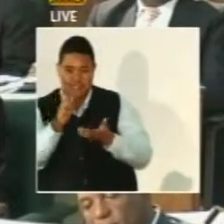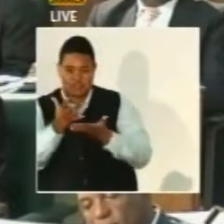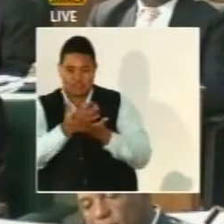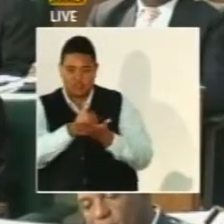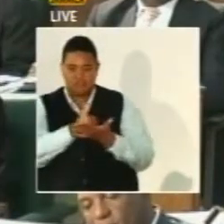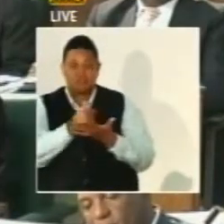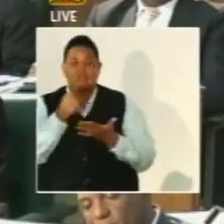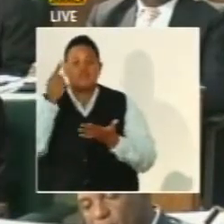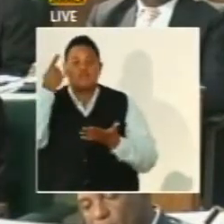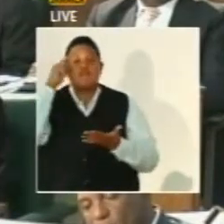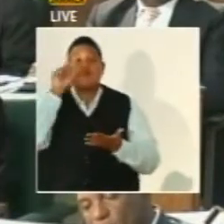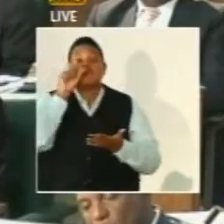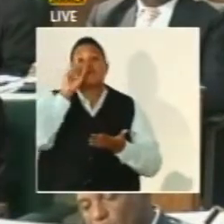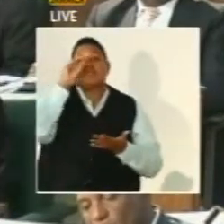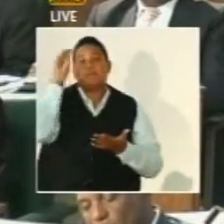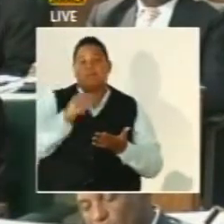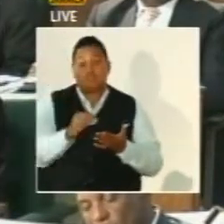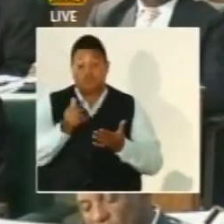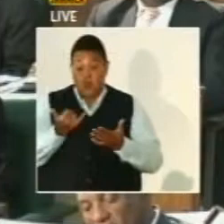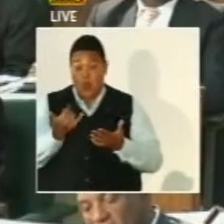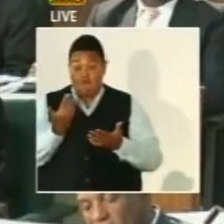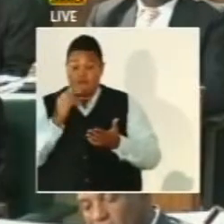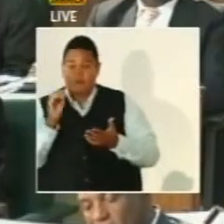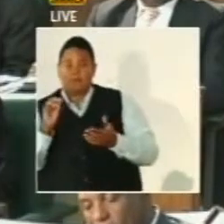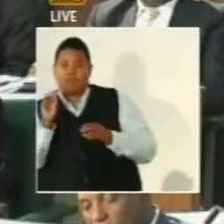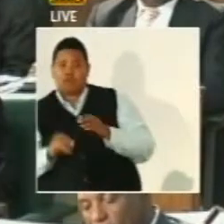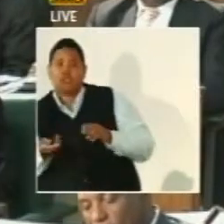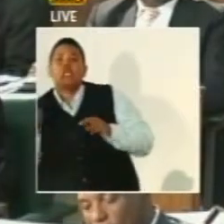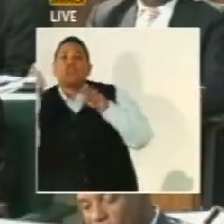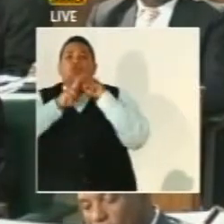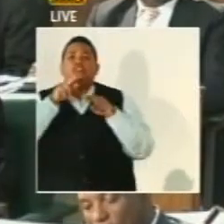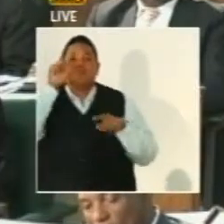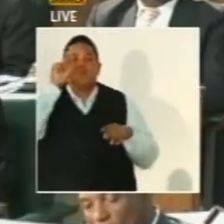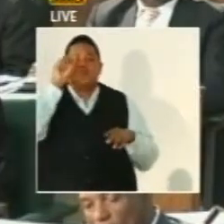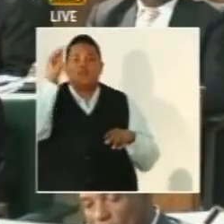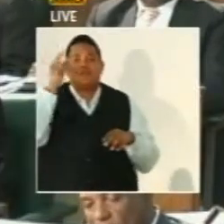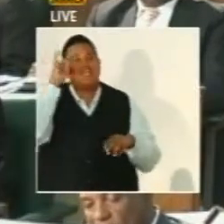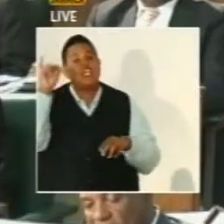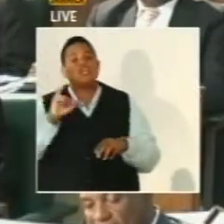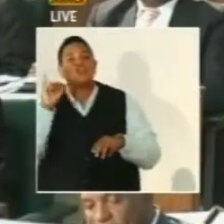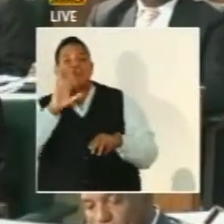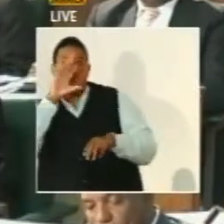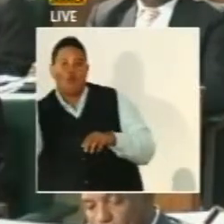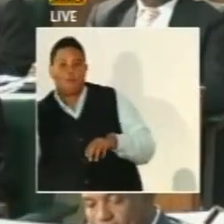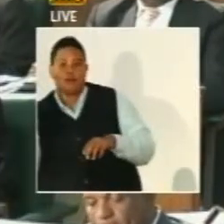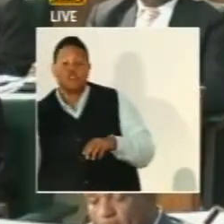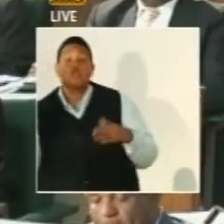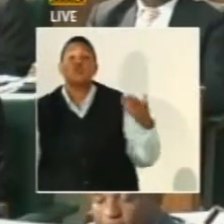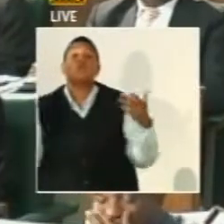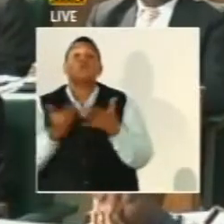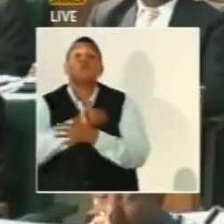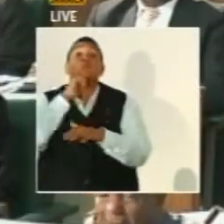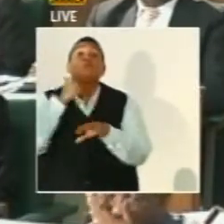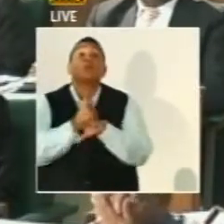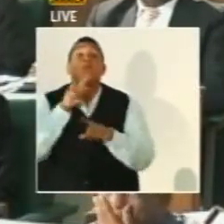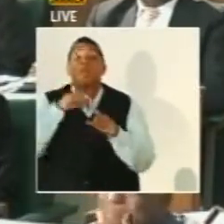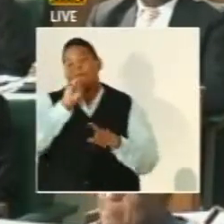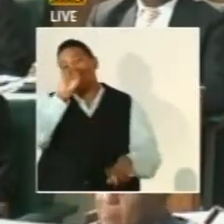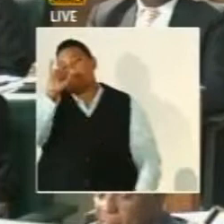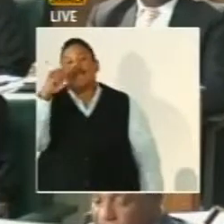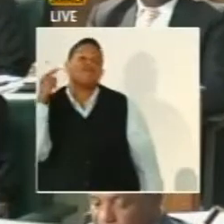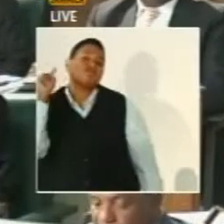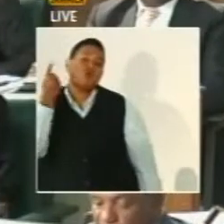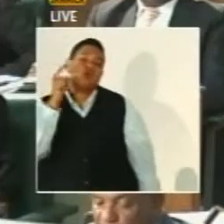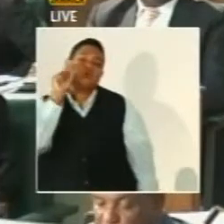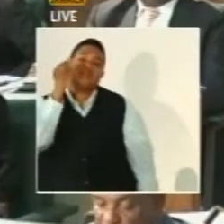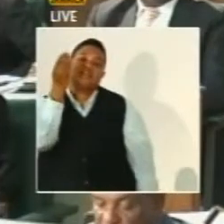investment income to 20% for all insurance companies. The new regime will be effective May 1st,